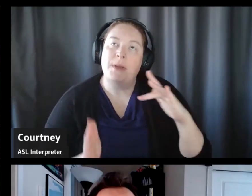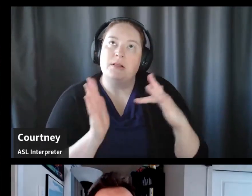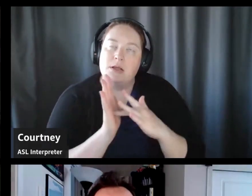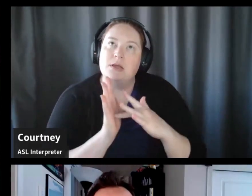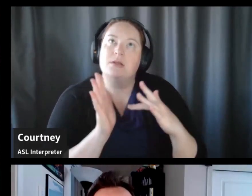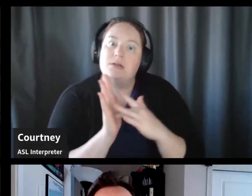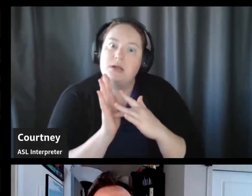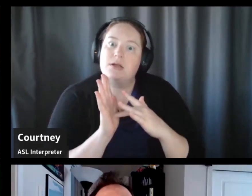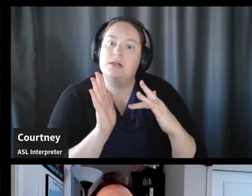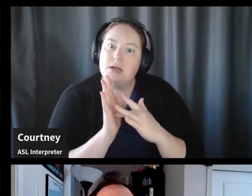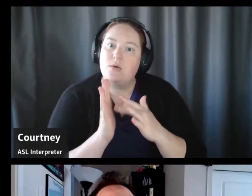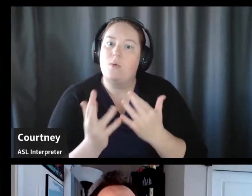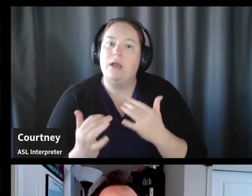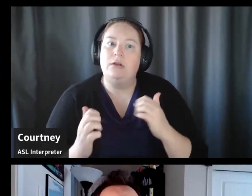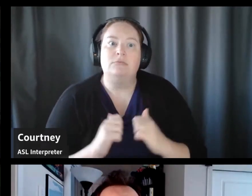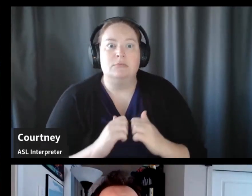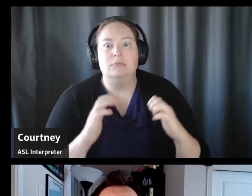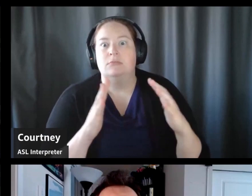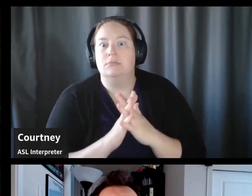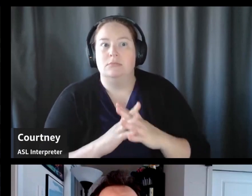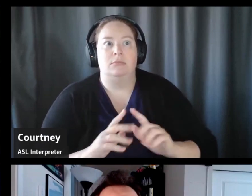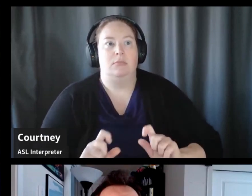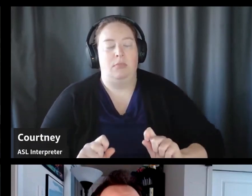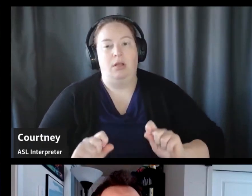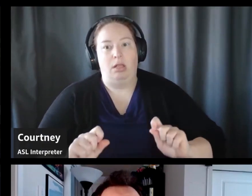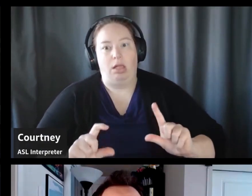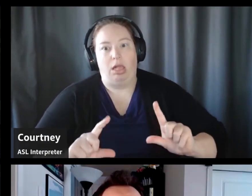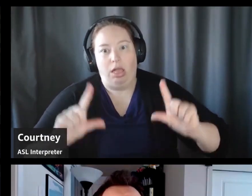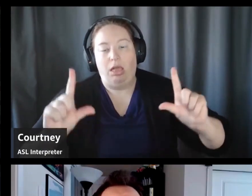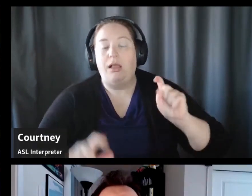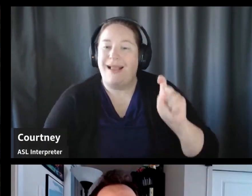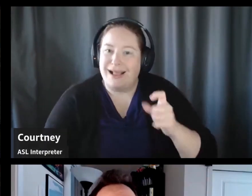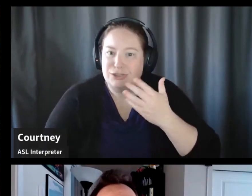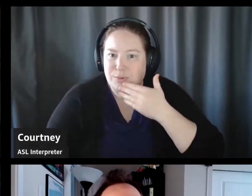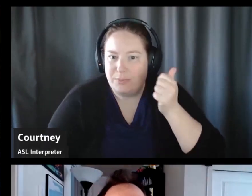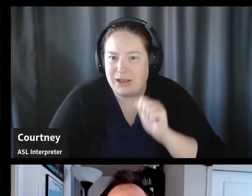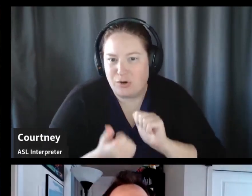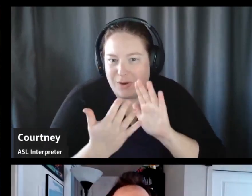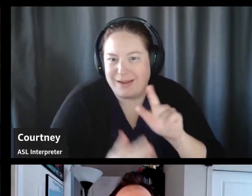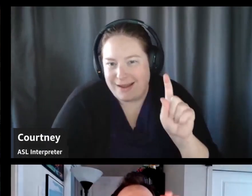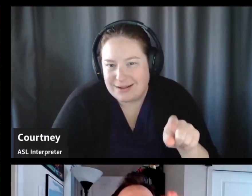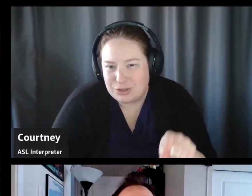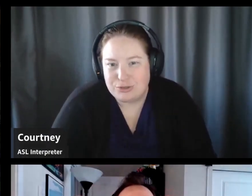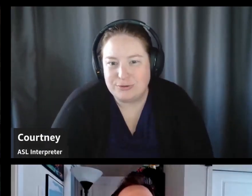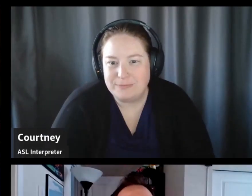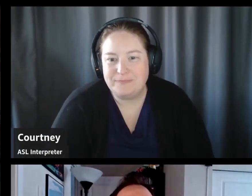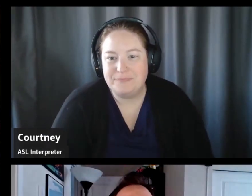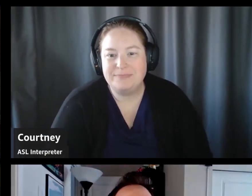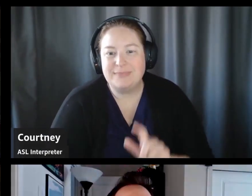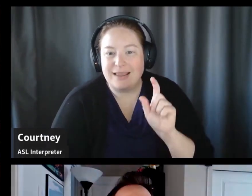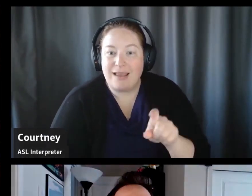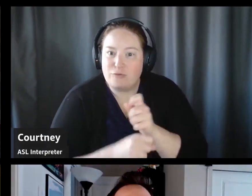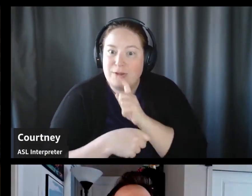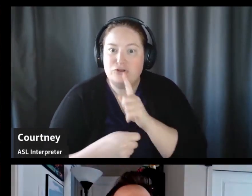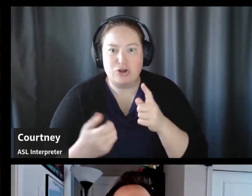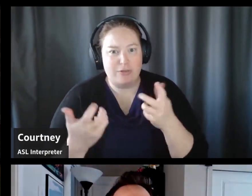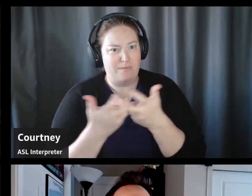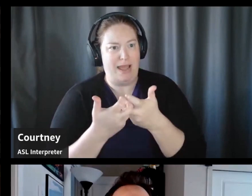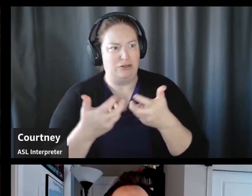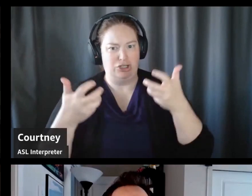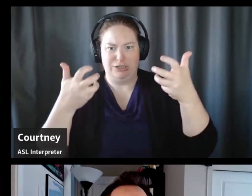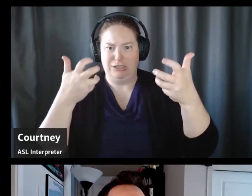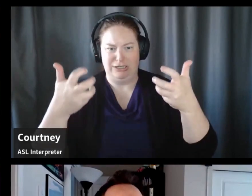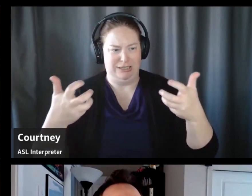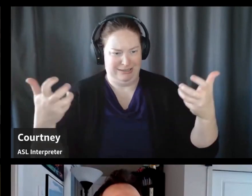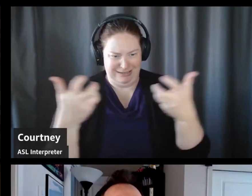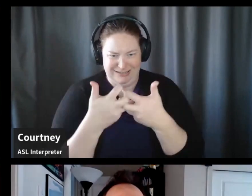up. And I was like, there's got to be a better way. And like, I have to make sure that they're matching. I was like, this